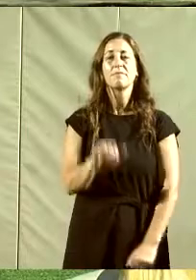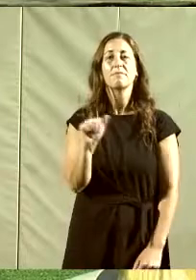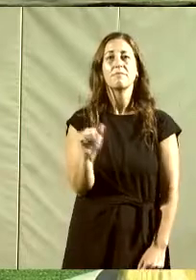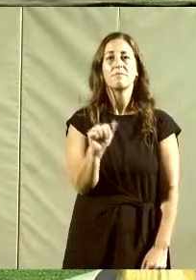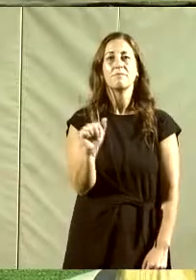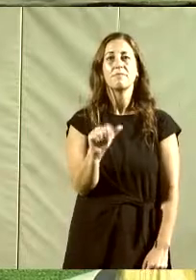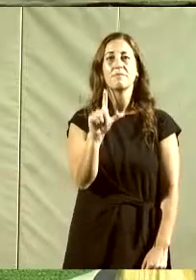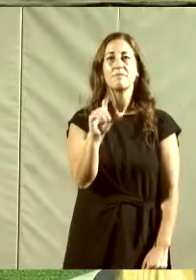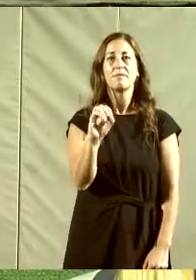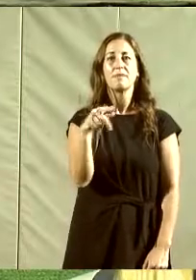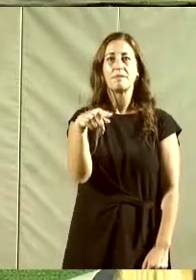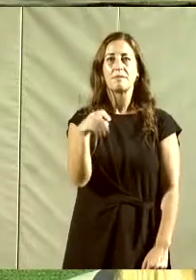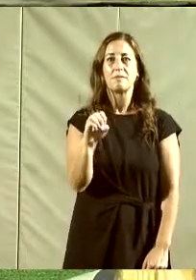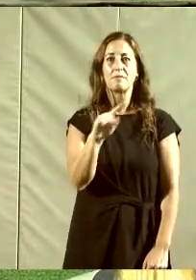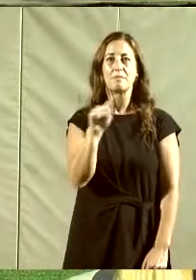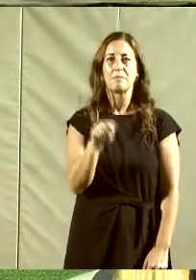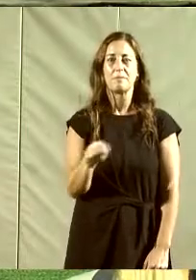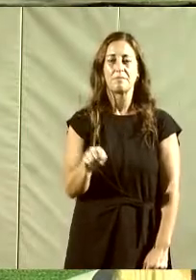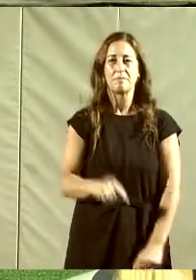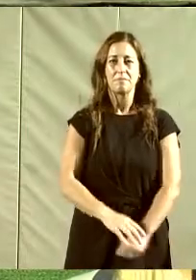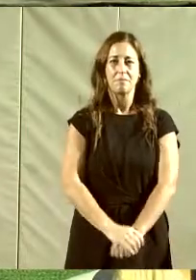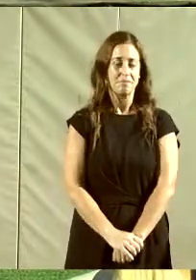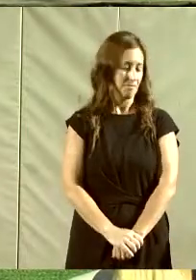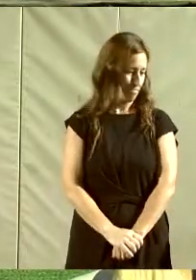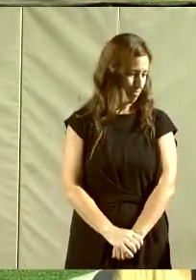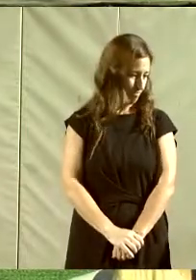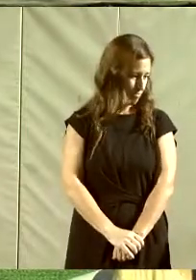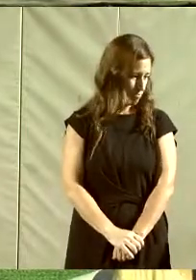Anthony Lopez.